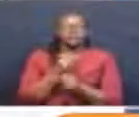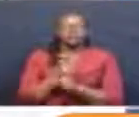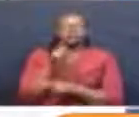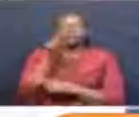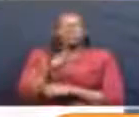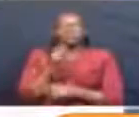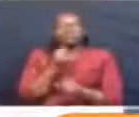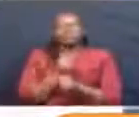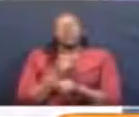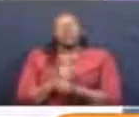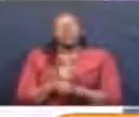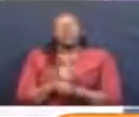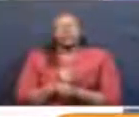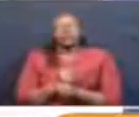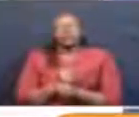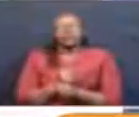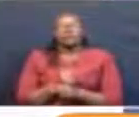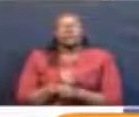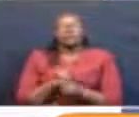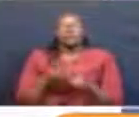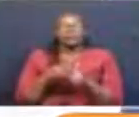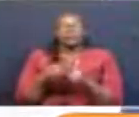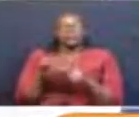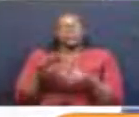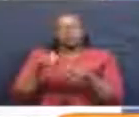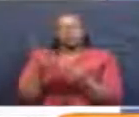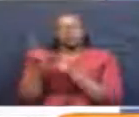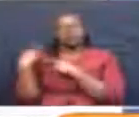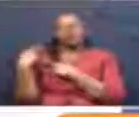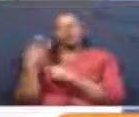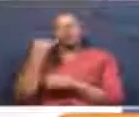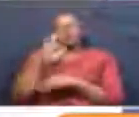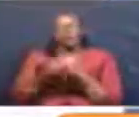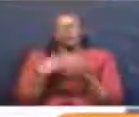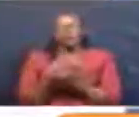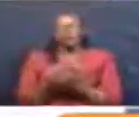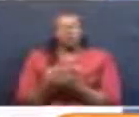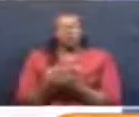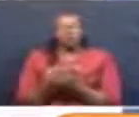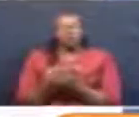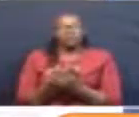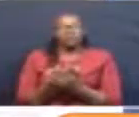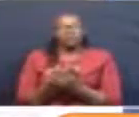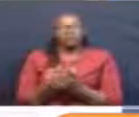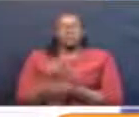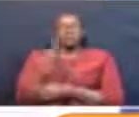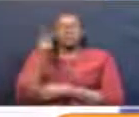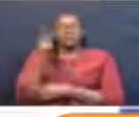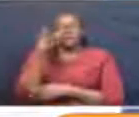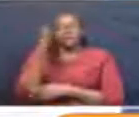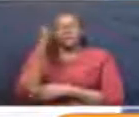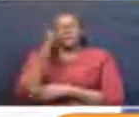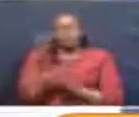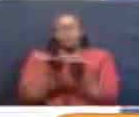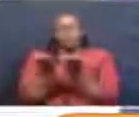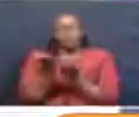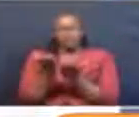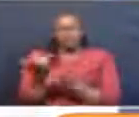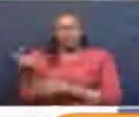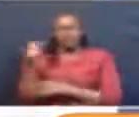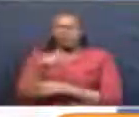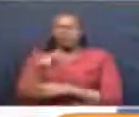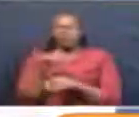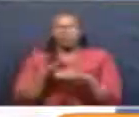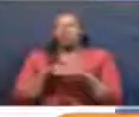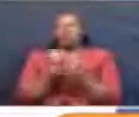is being done must be done. And it's just a taking responsibility by all. Look at Kenya Forest Service. They came